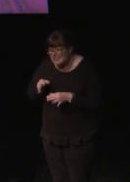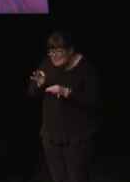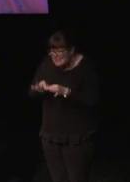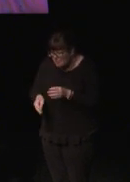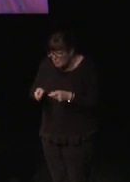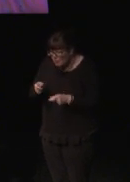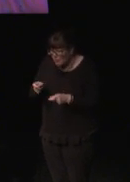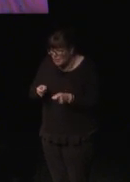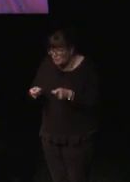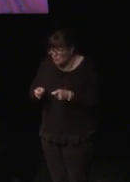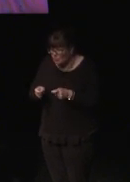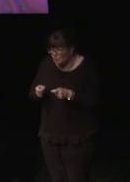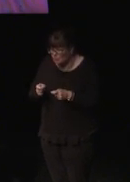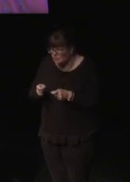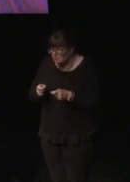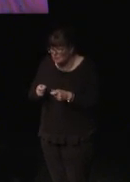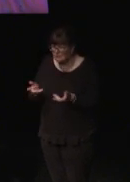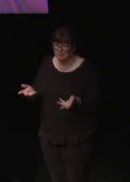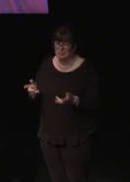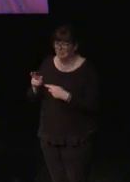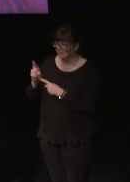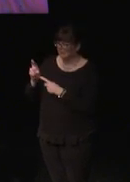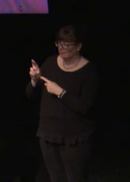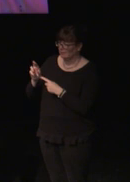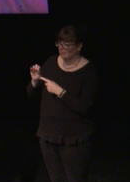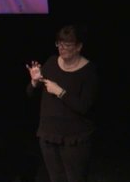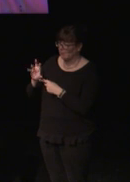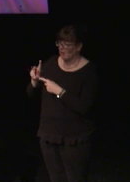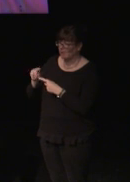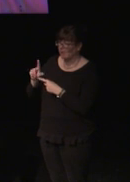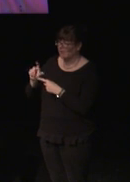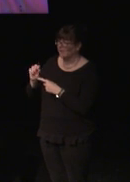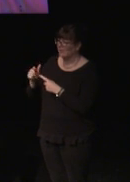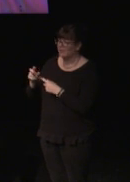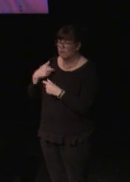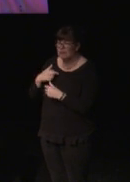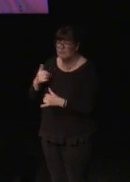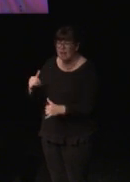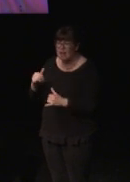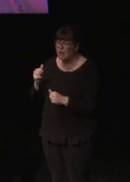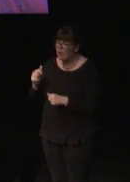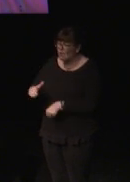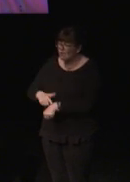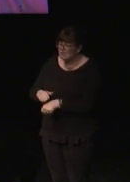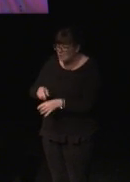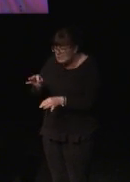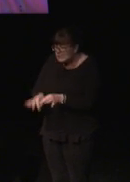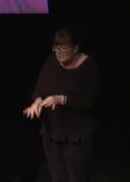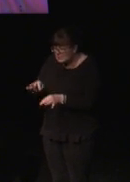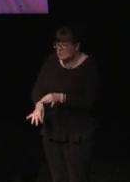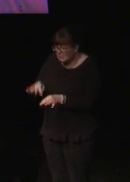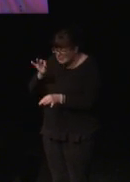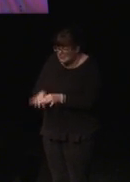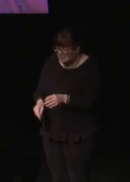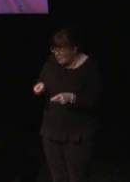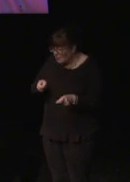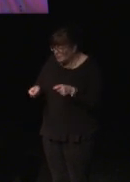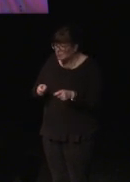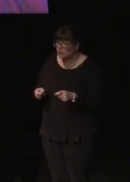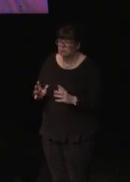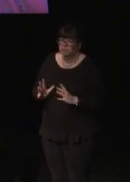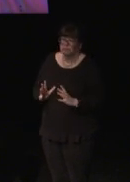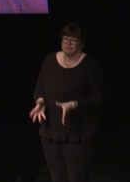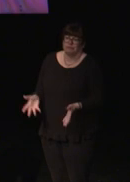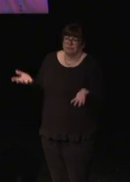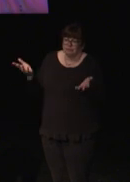necessarily compete? Back to Rocket League, we play Rocket League all the time with just simple, simple controls. Inside is simple controls. Those